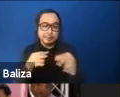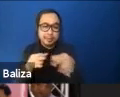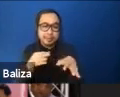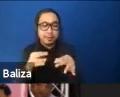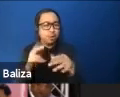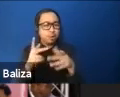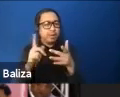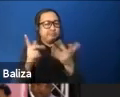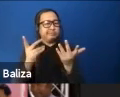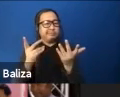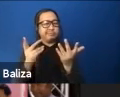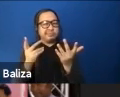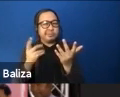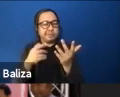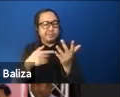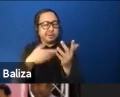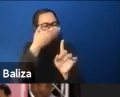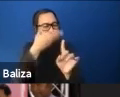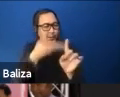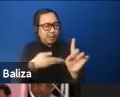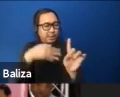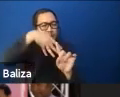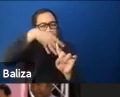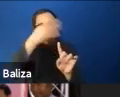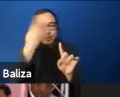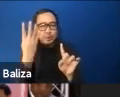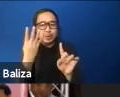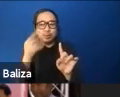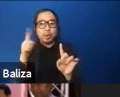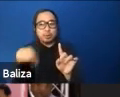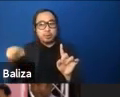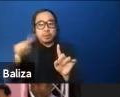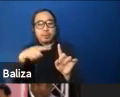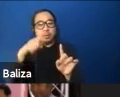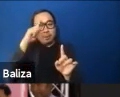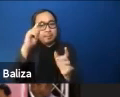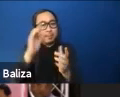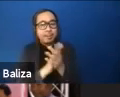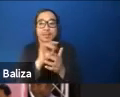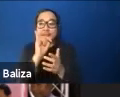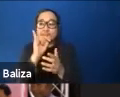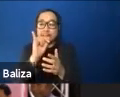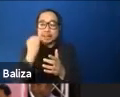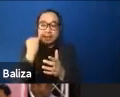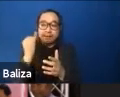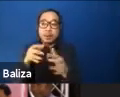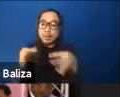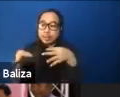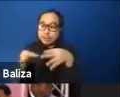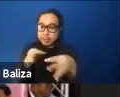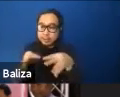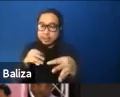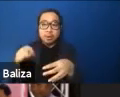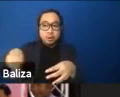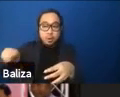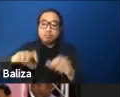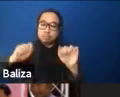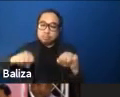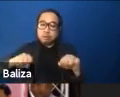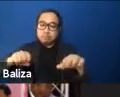of being LGBTs, as we believe that when we explain to them, they could accept us